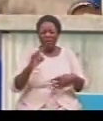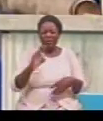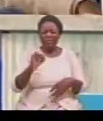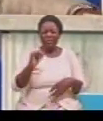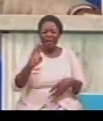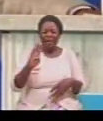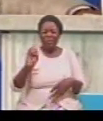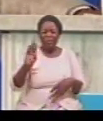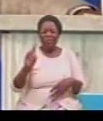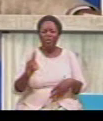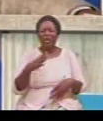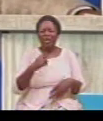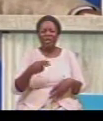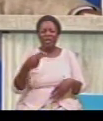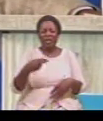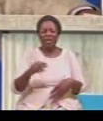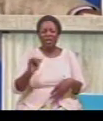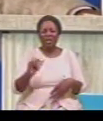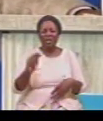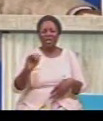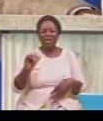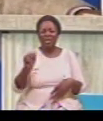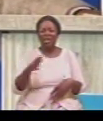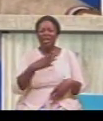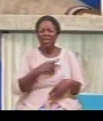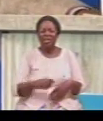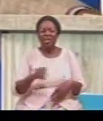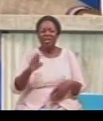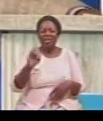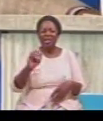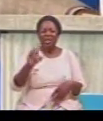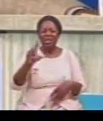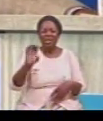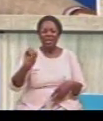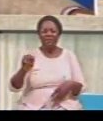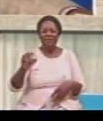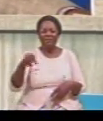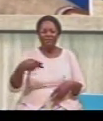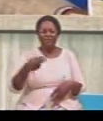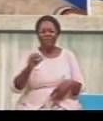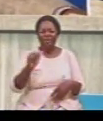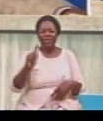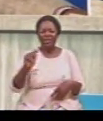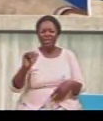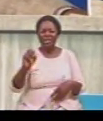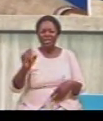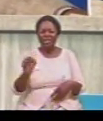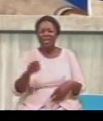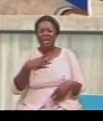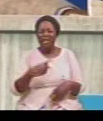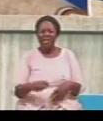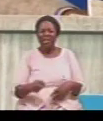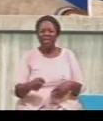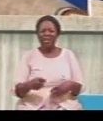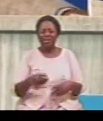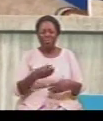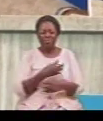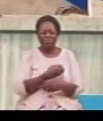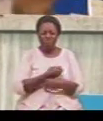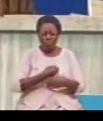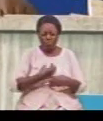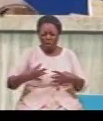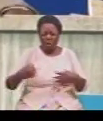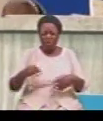the hernia, the elephantiasis, the pile, and the swelling of